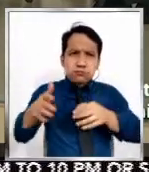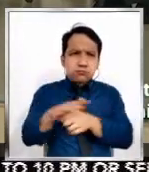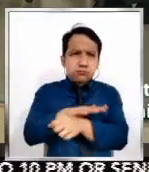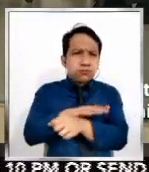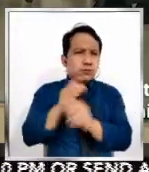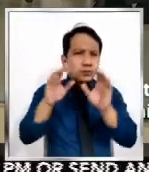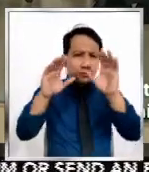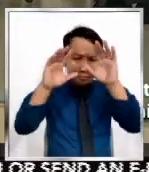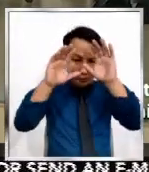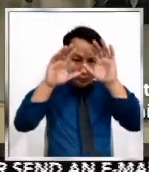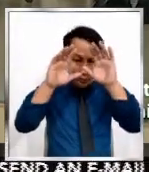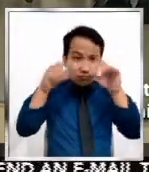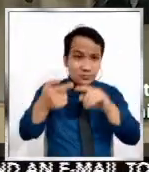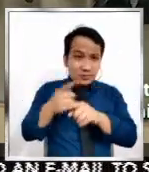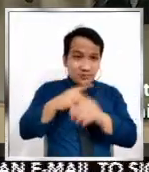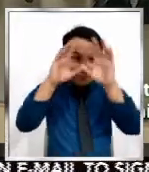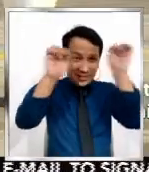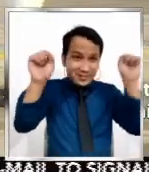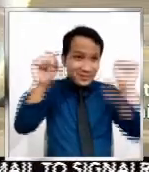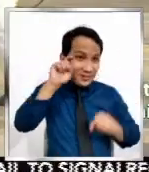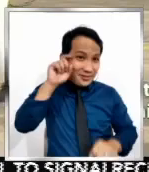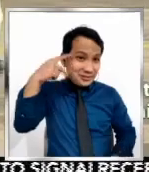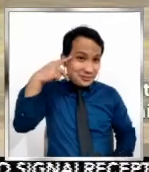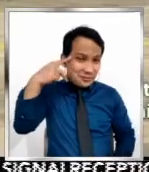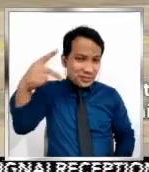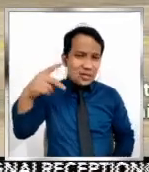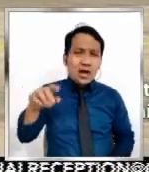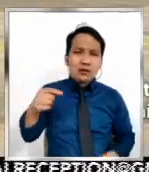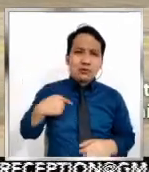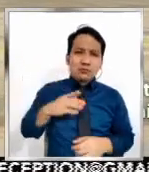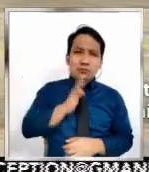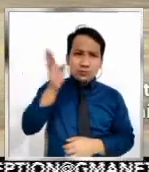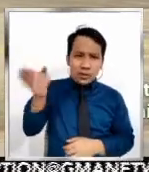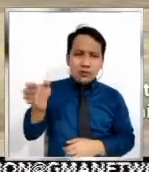Jinping and to personally thank him.